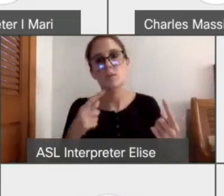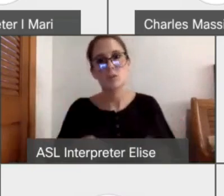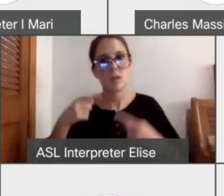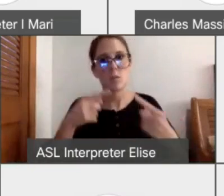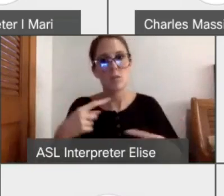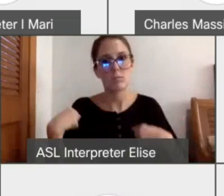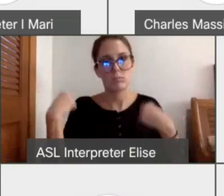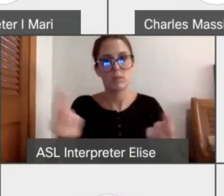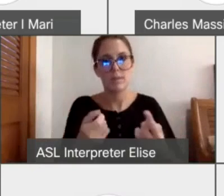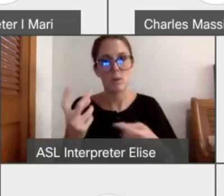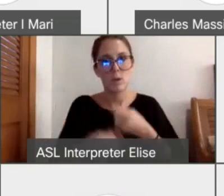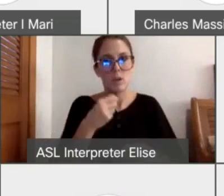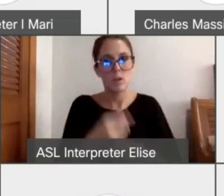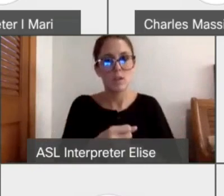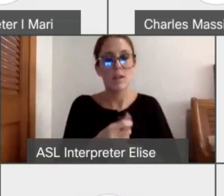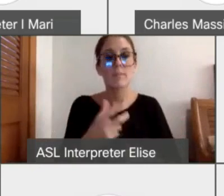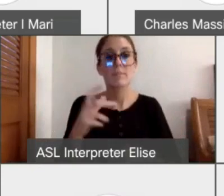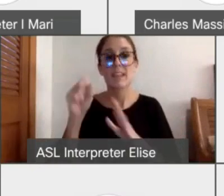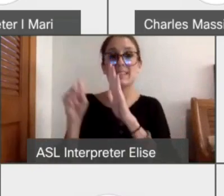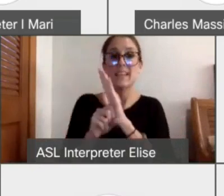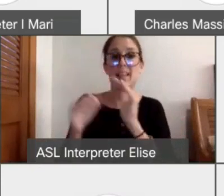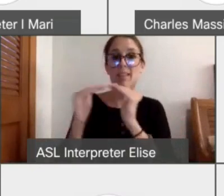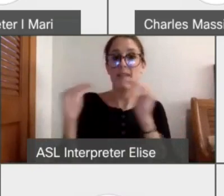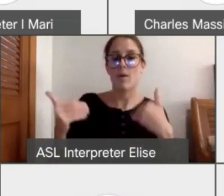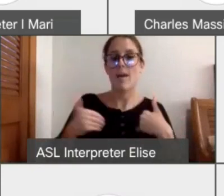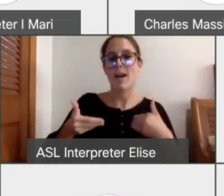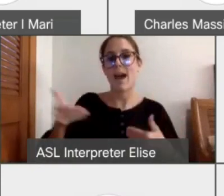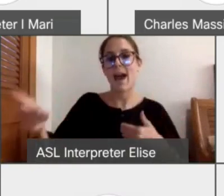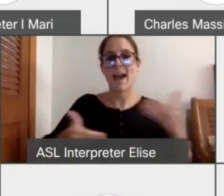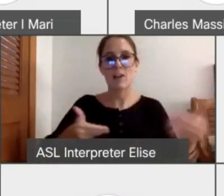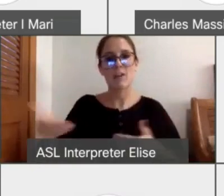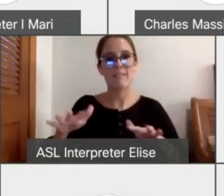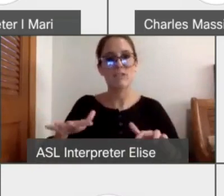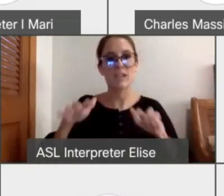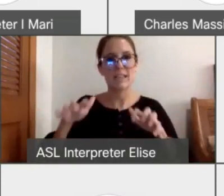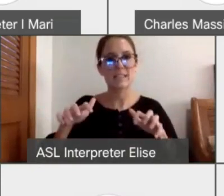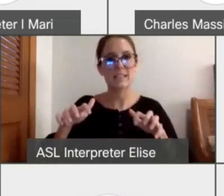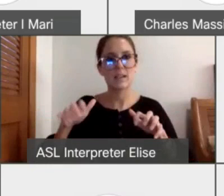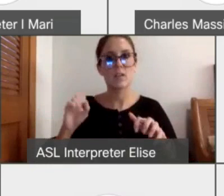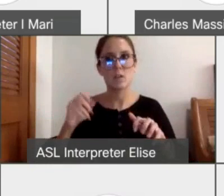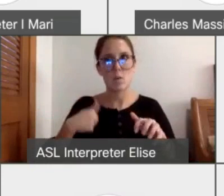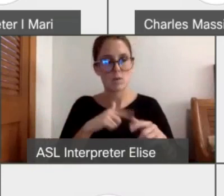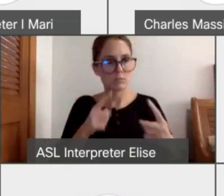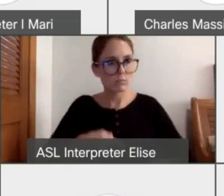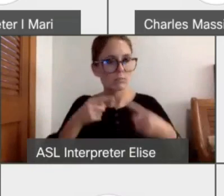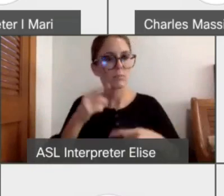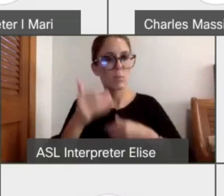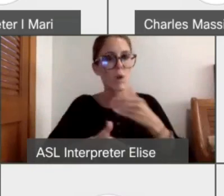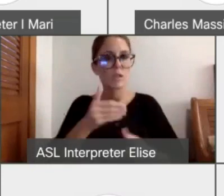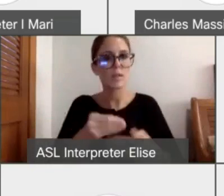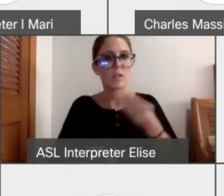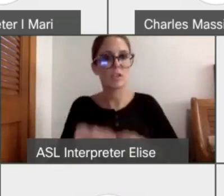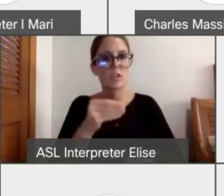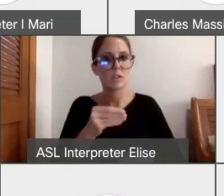a hiring freeze at the state level. And so, we've had a real challenge in processing those budgets and the